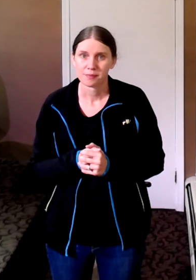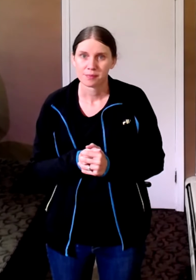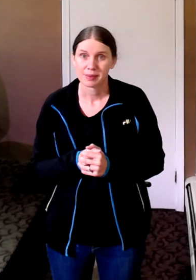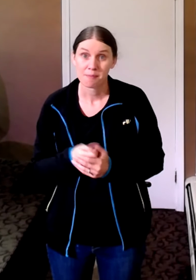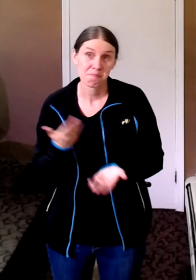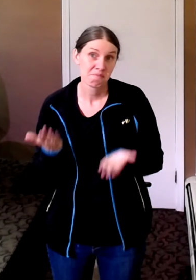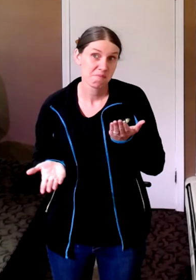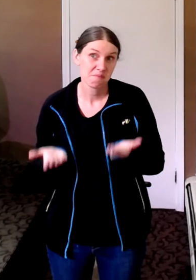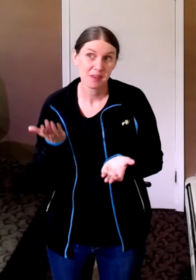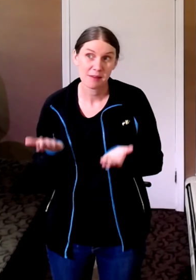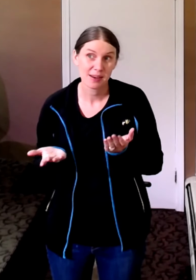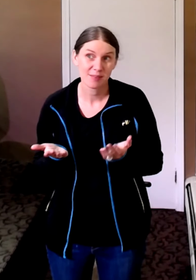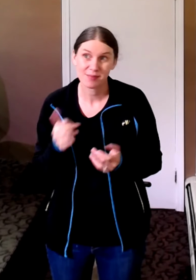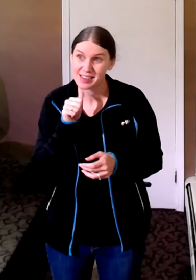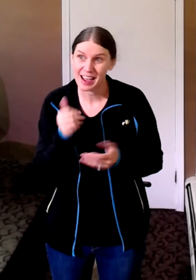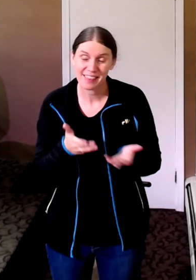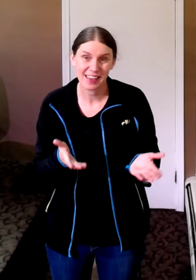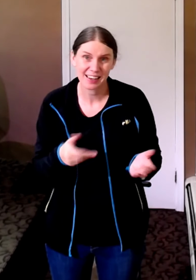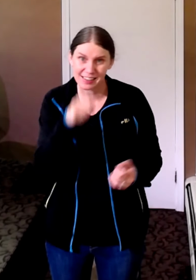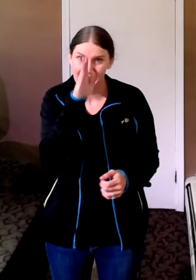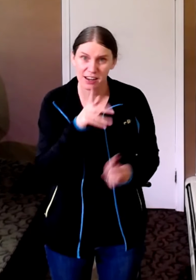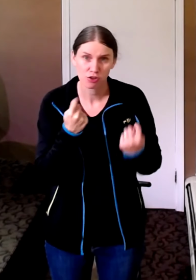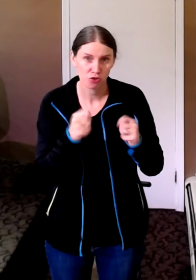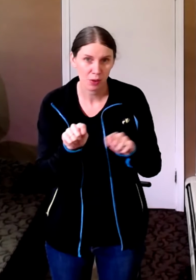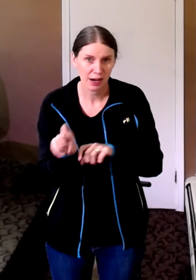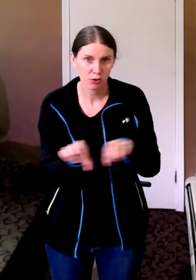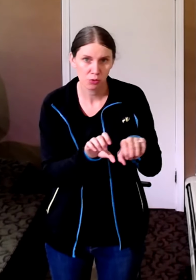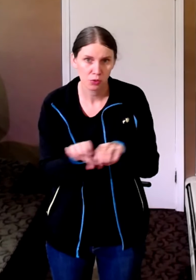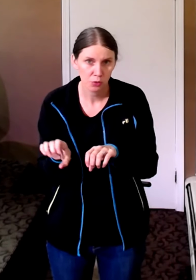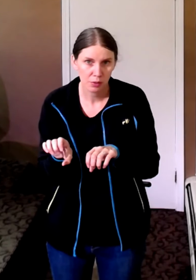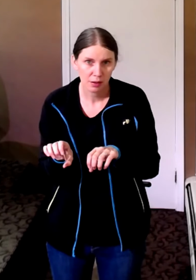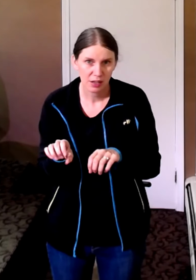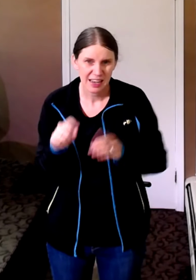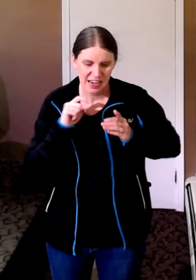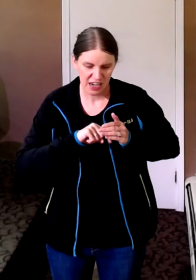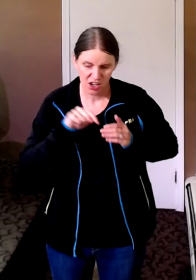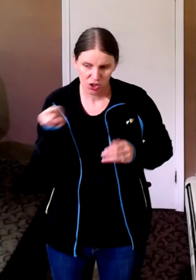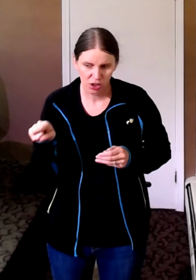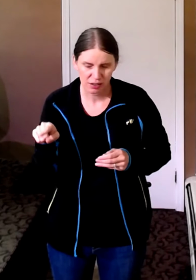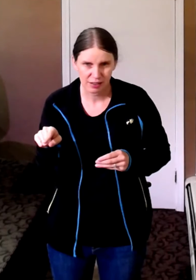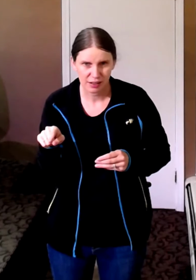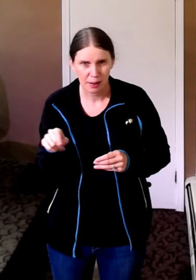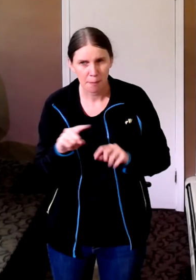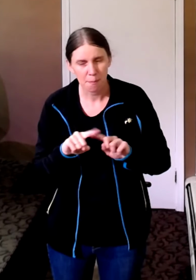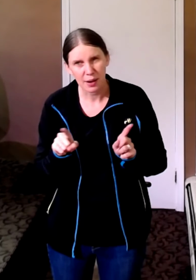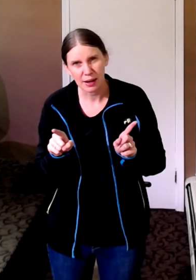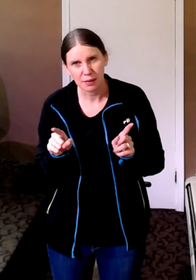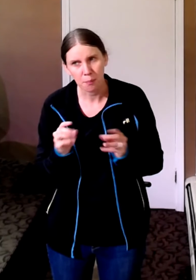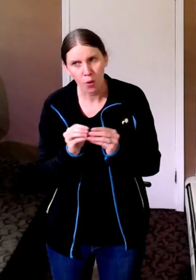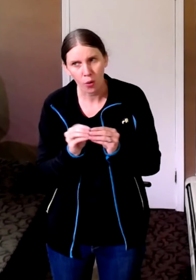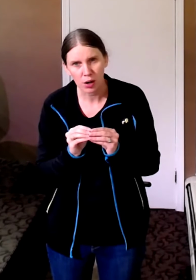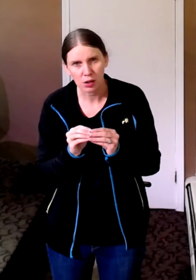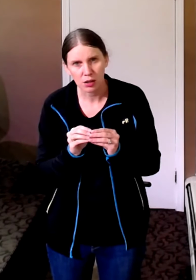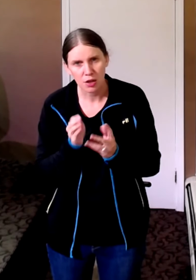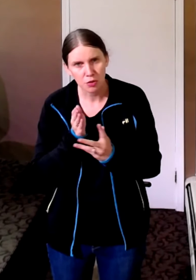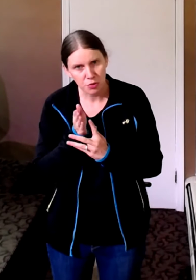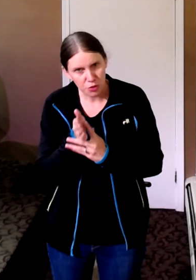And it's probably not things that God's trying to do in her as much as it is through her.